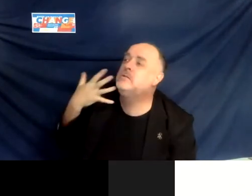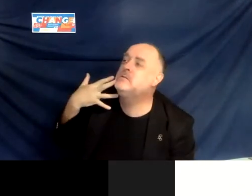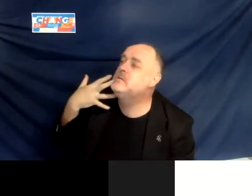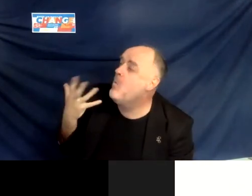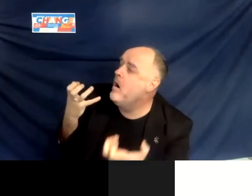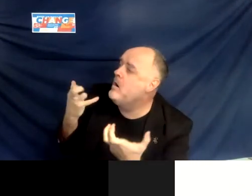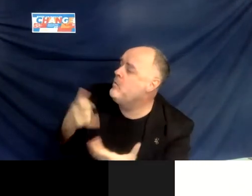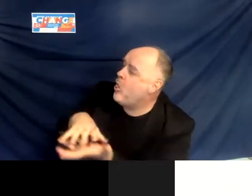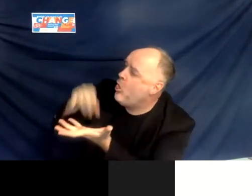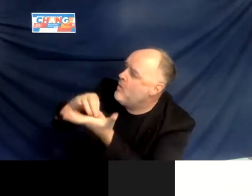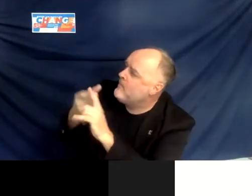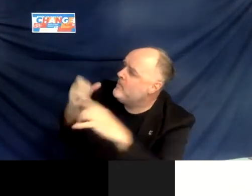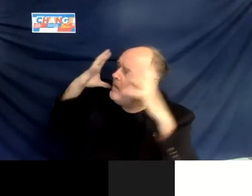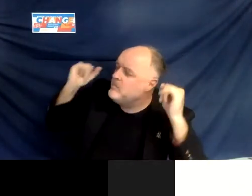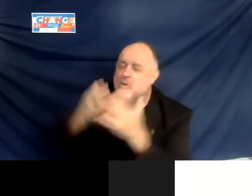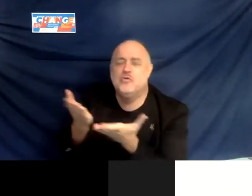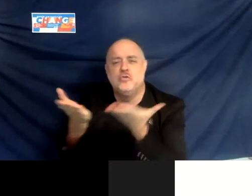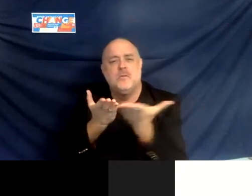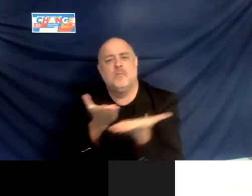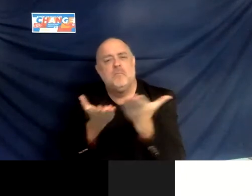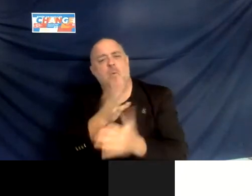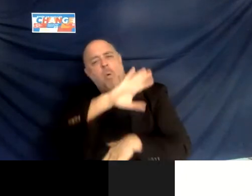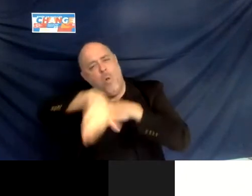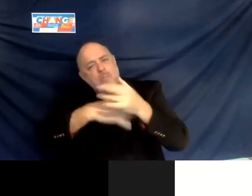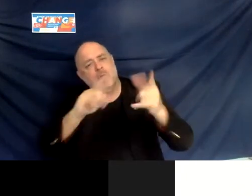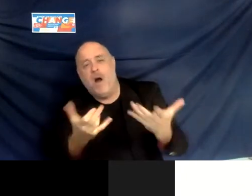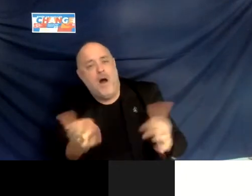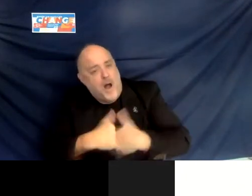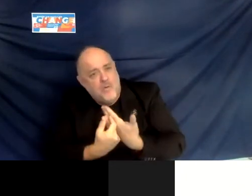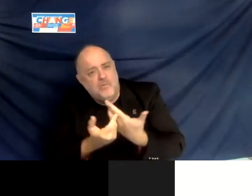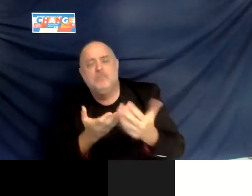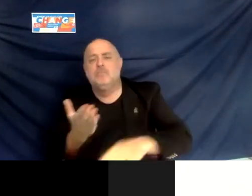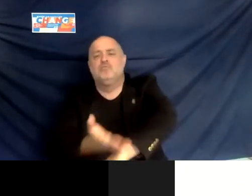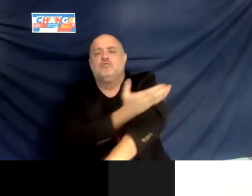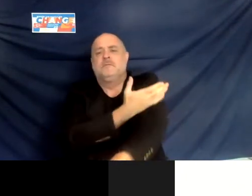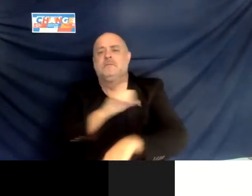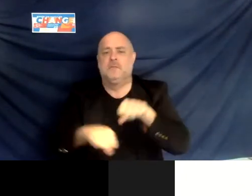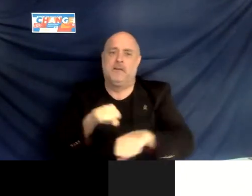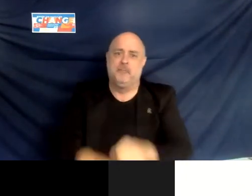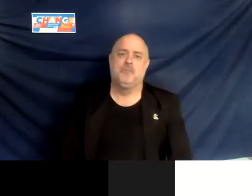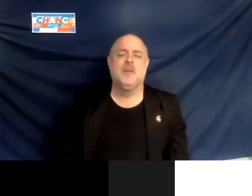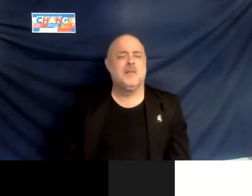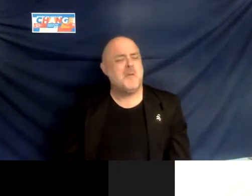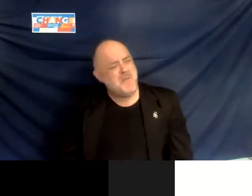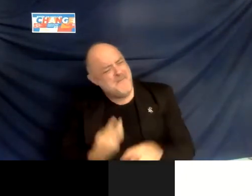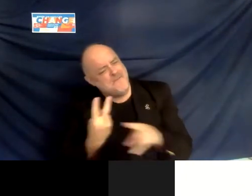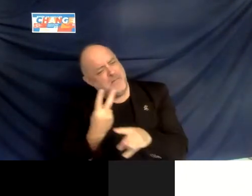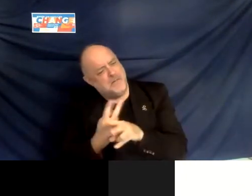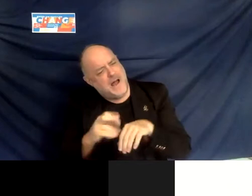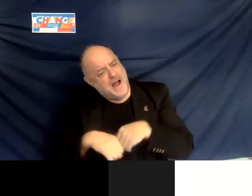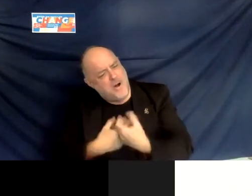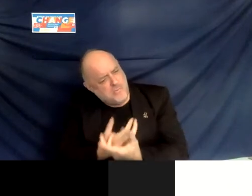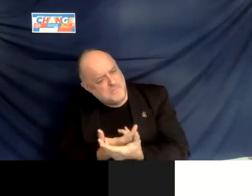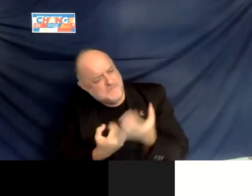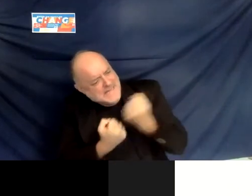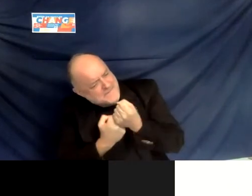the Netherlands about serving all through better biking. But we also have to figure out, as advocates, how to move beyond the eye